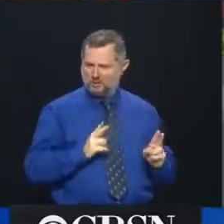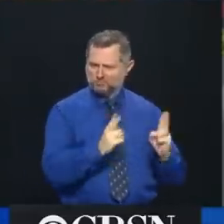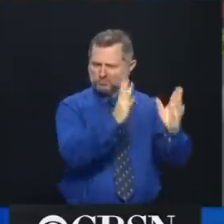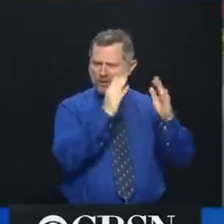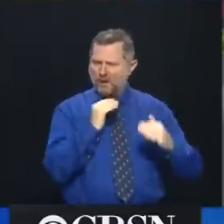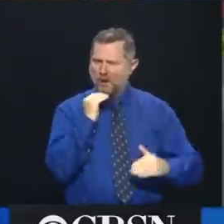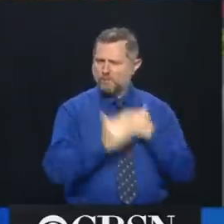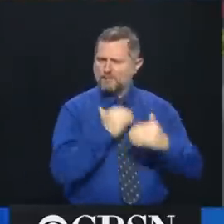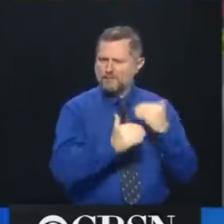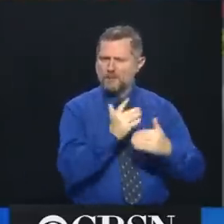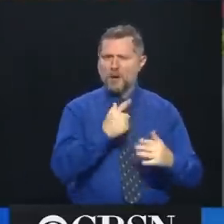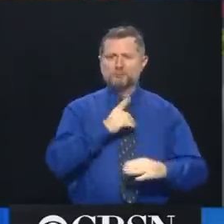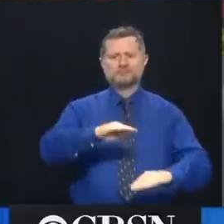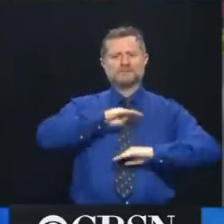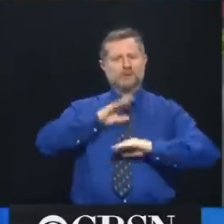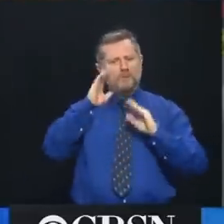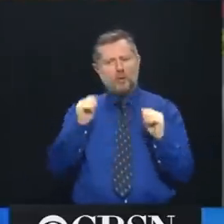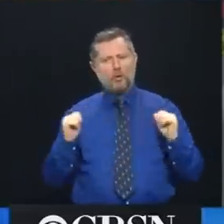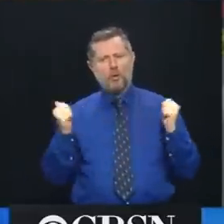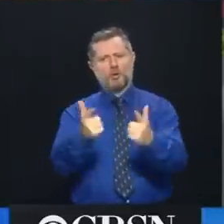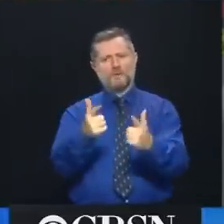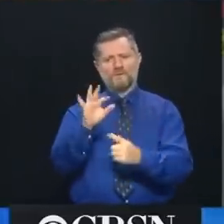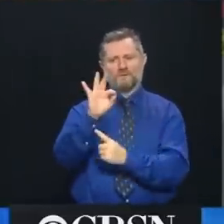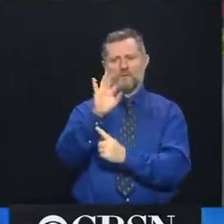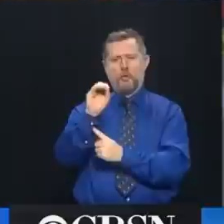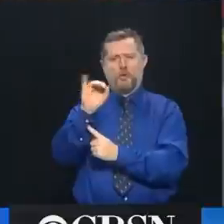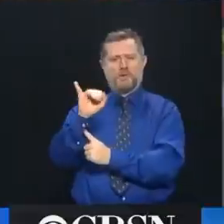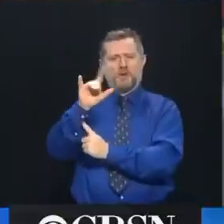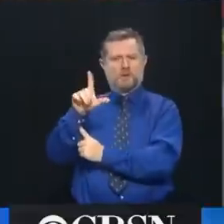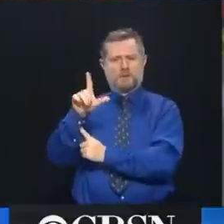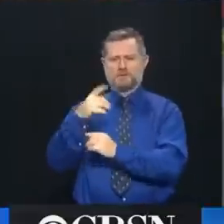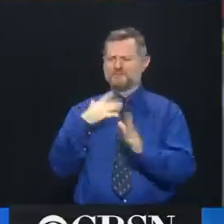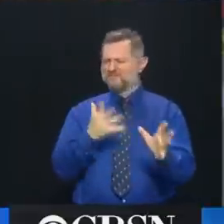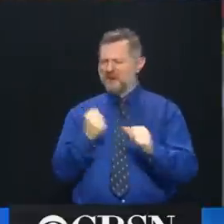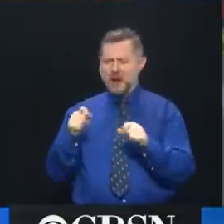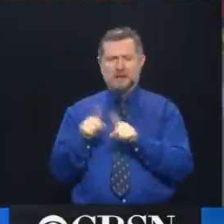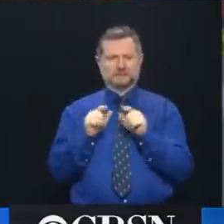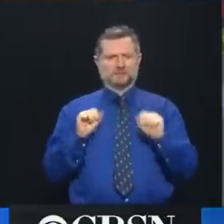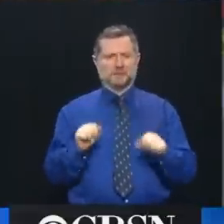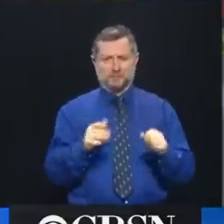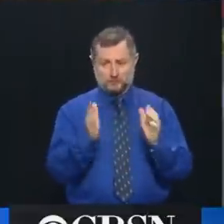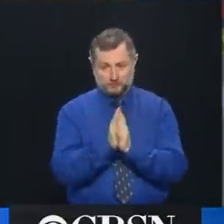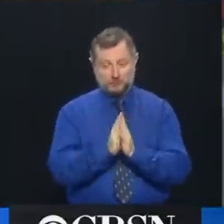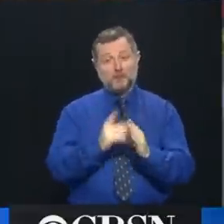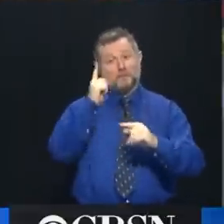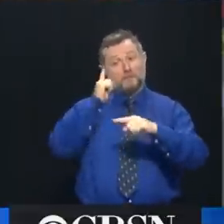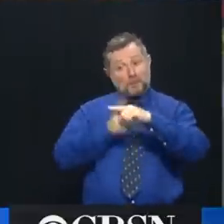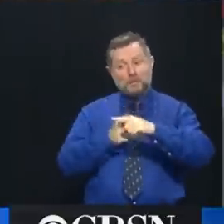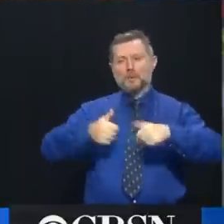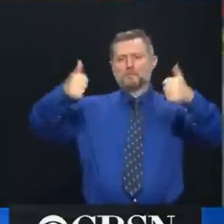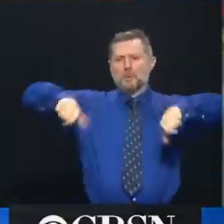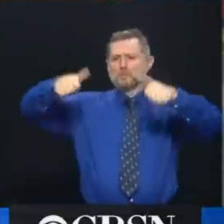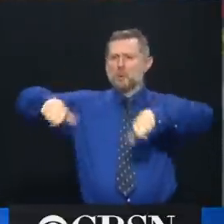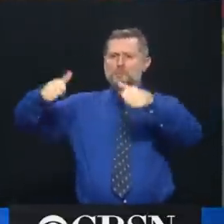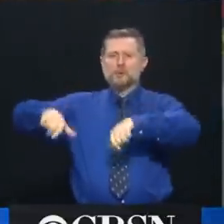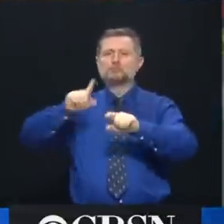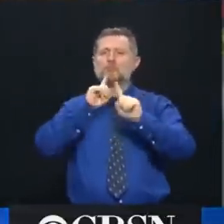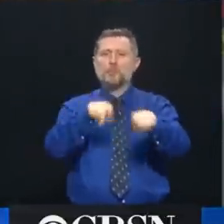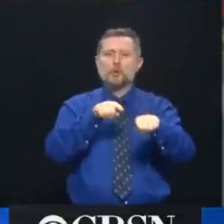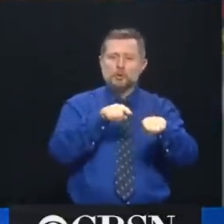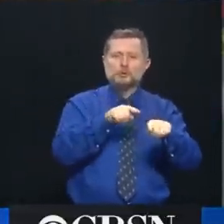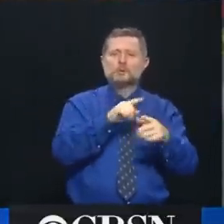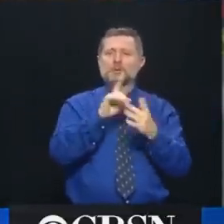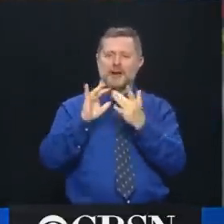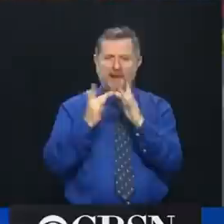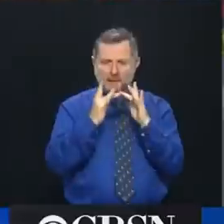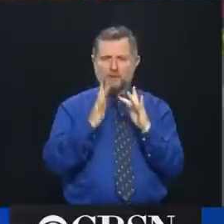foil requests as fast as possible and post the completed requests publicly online i'll sign